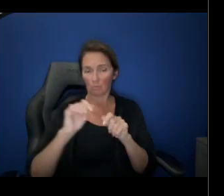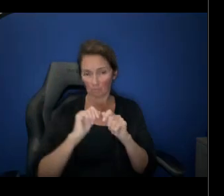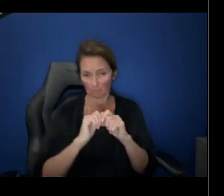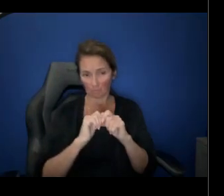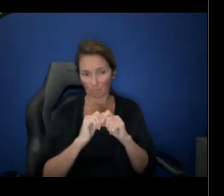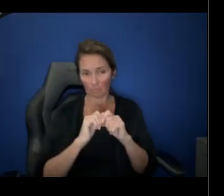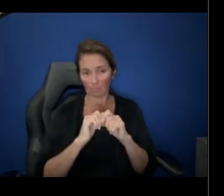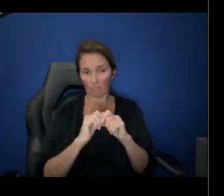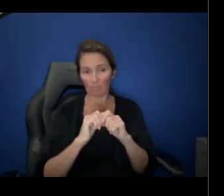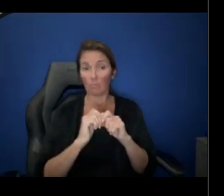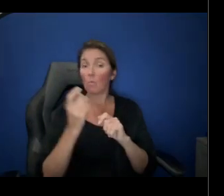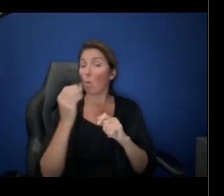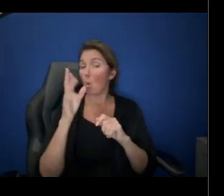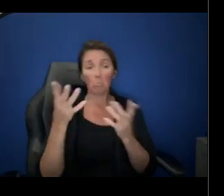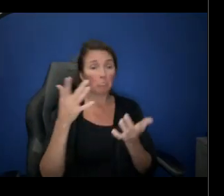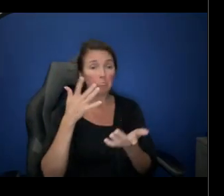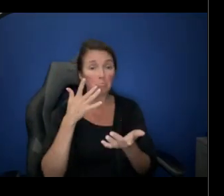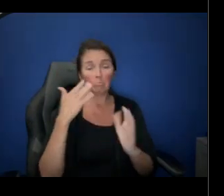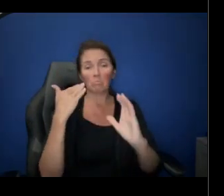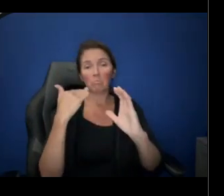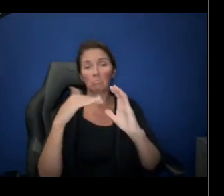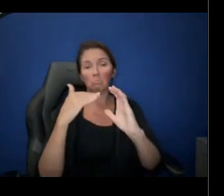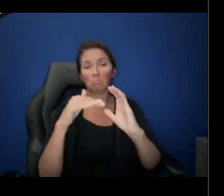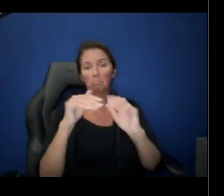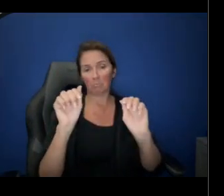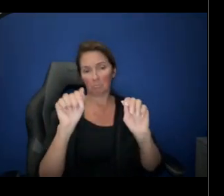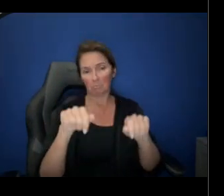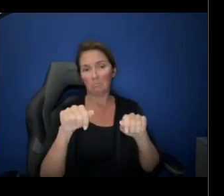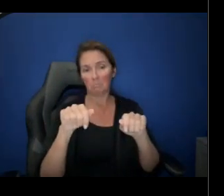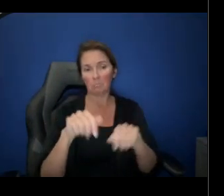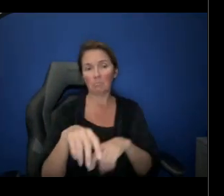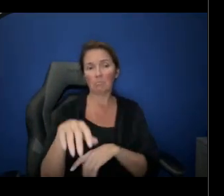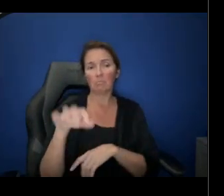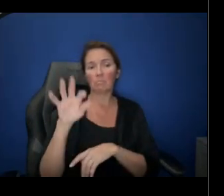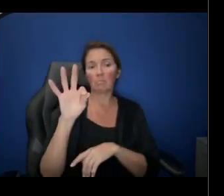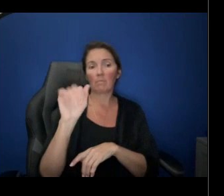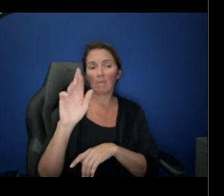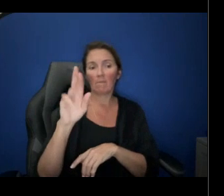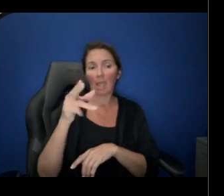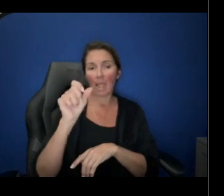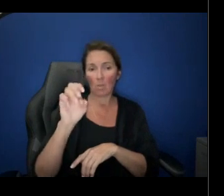888-341-7781. Or you can reach the DCRC at